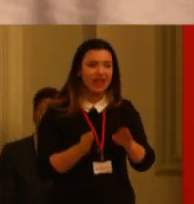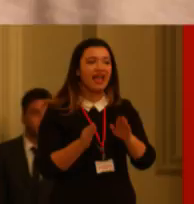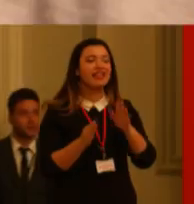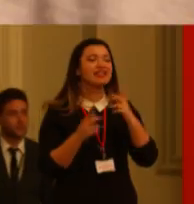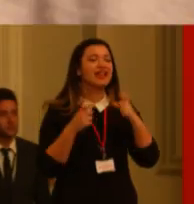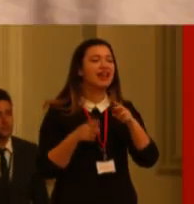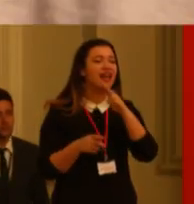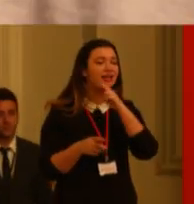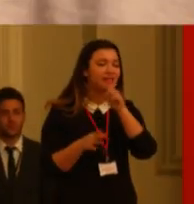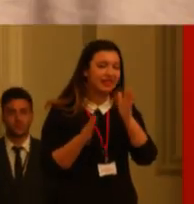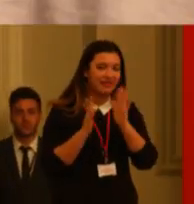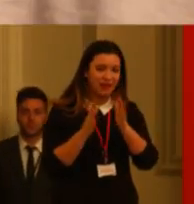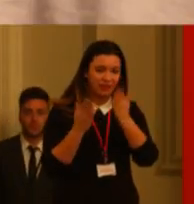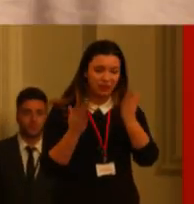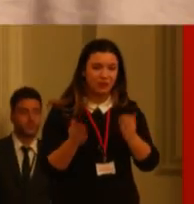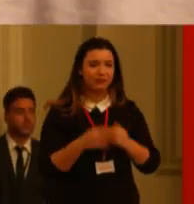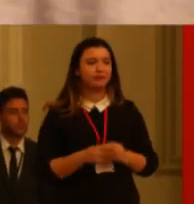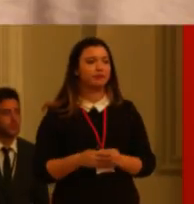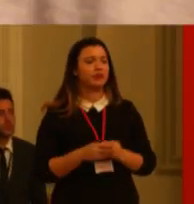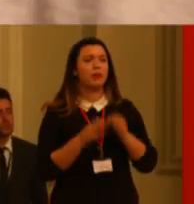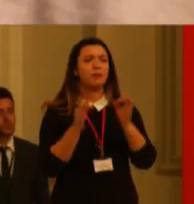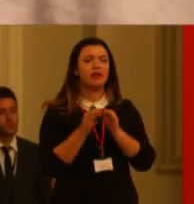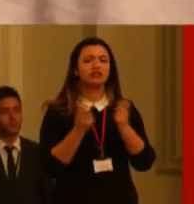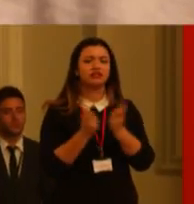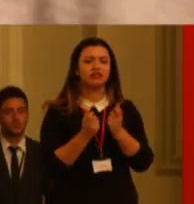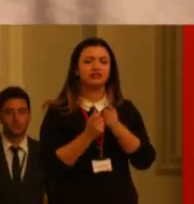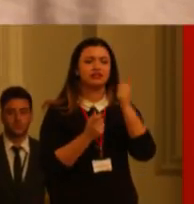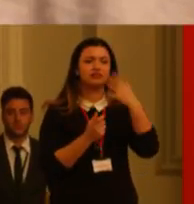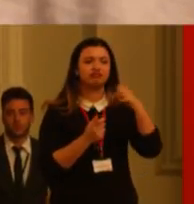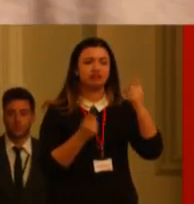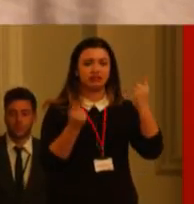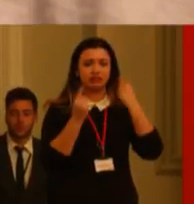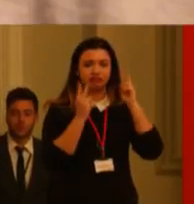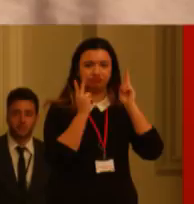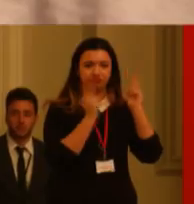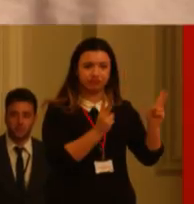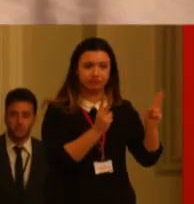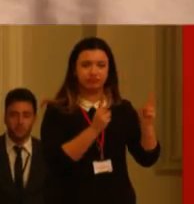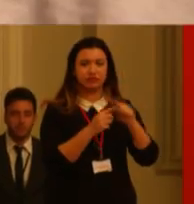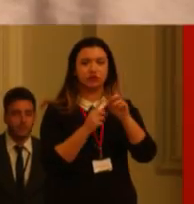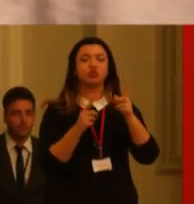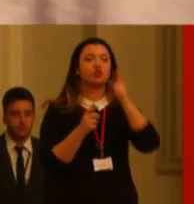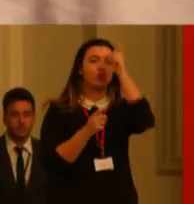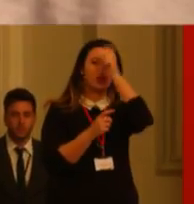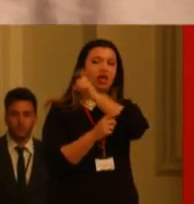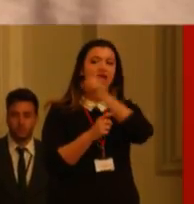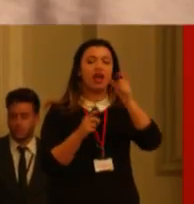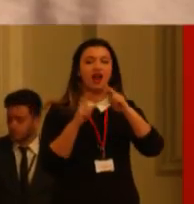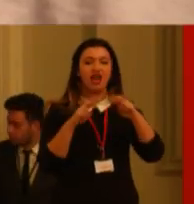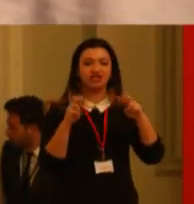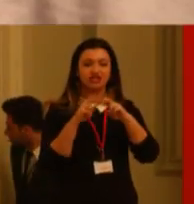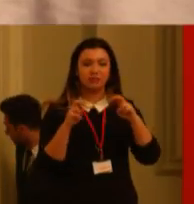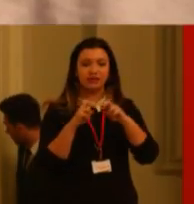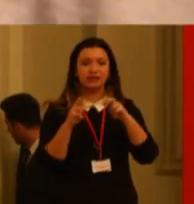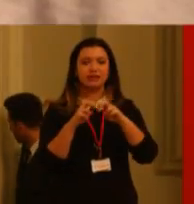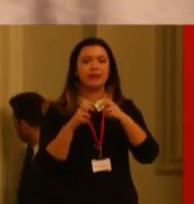Hello, welcome back. We'd like to carry on from where we left. British Council is the leader of this research, Next